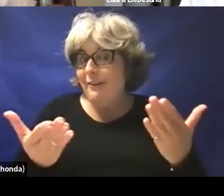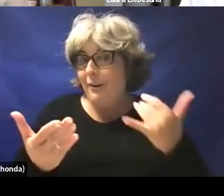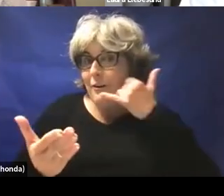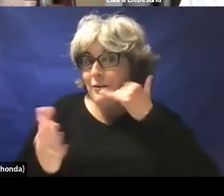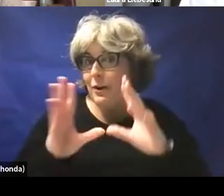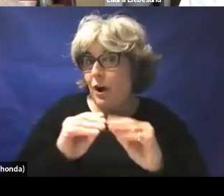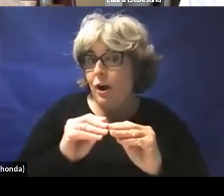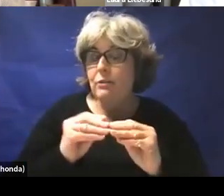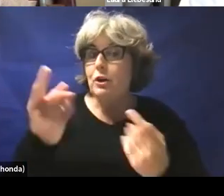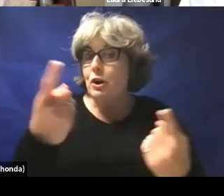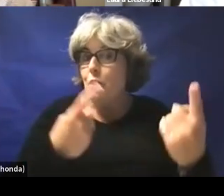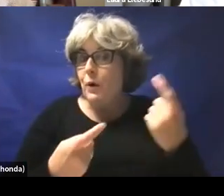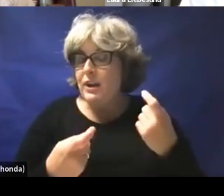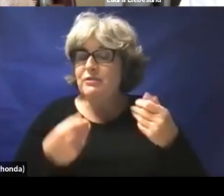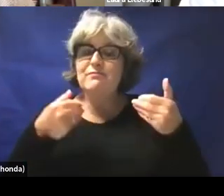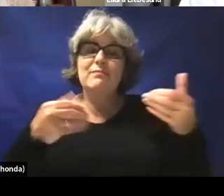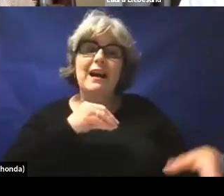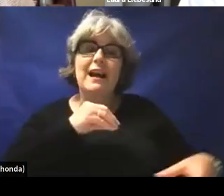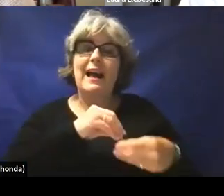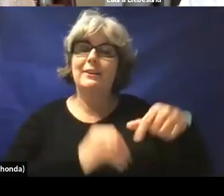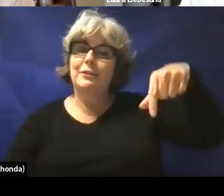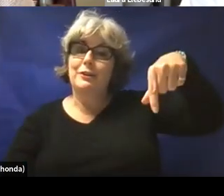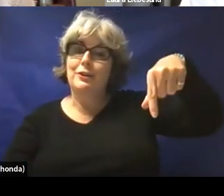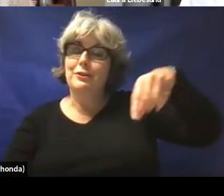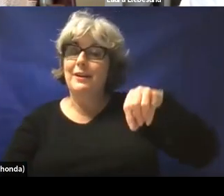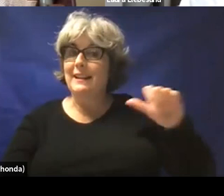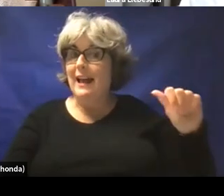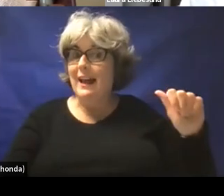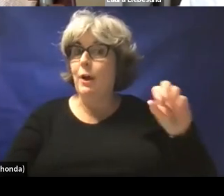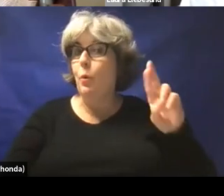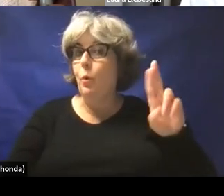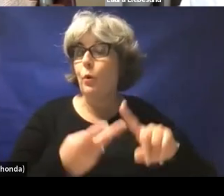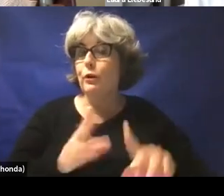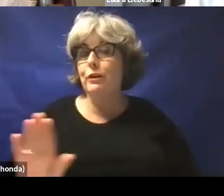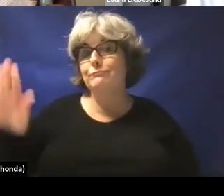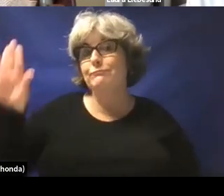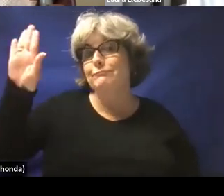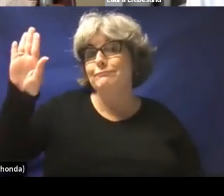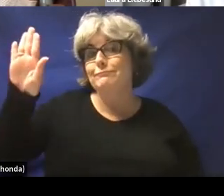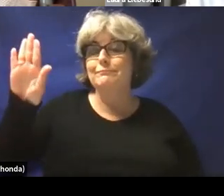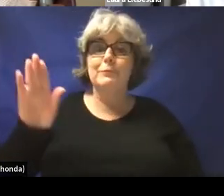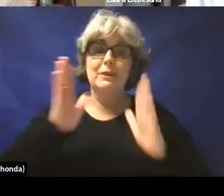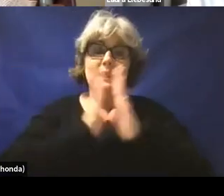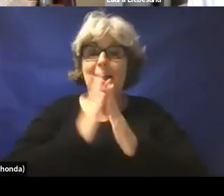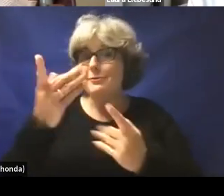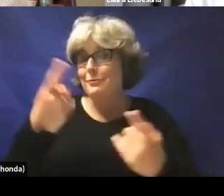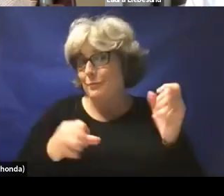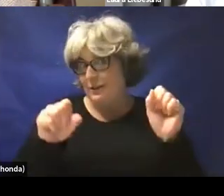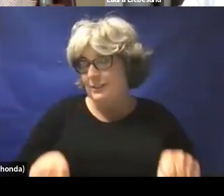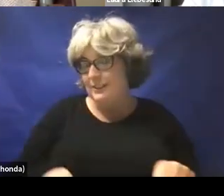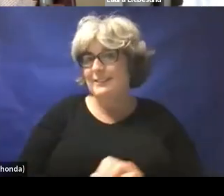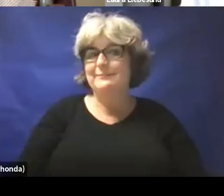questions, please do go ahead and put those in the Q&A, or you can use the raise hand feature, and you can feel free to ask your question at any